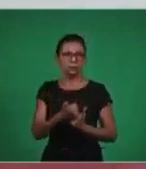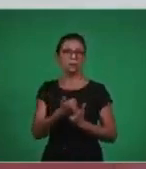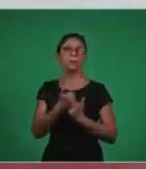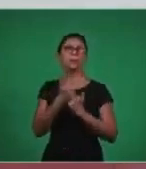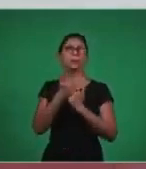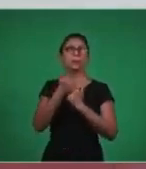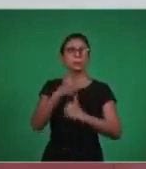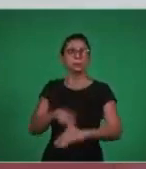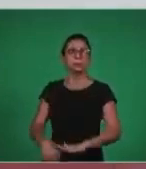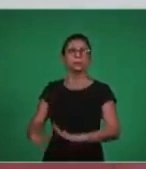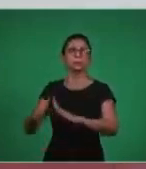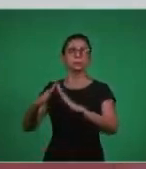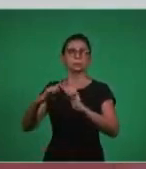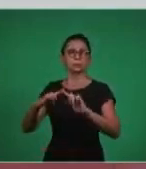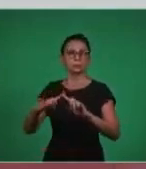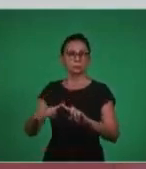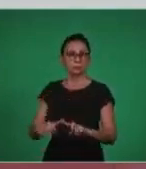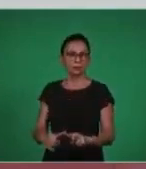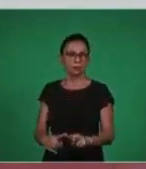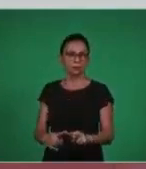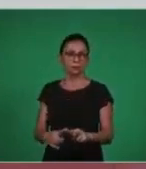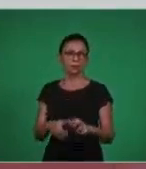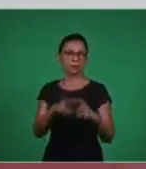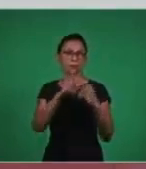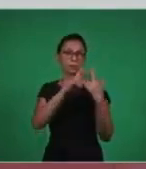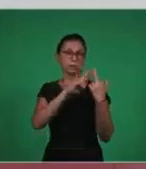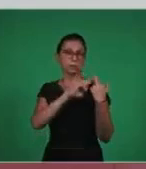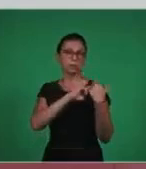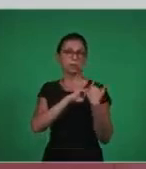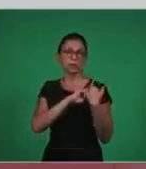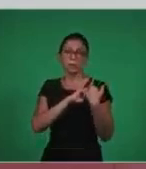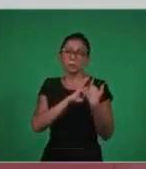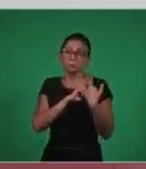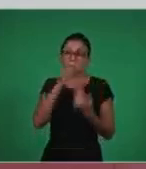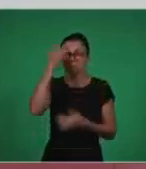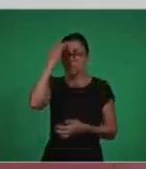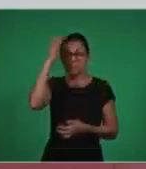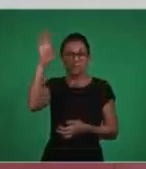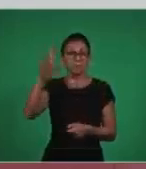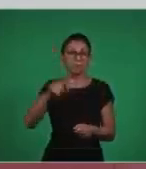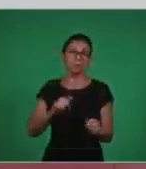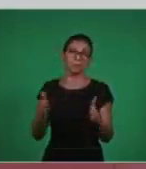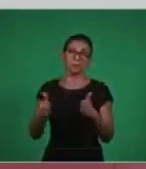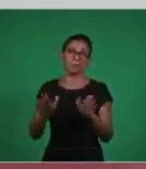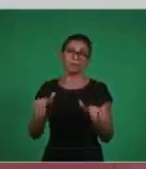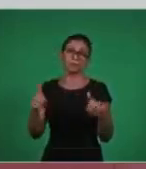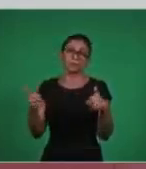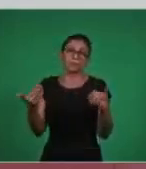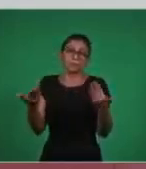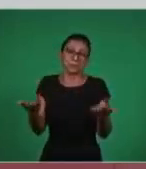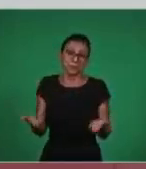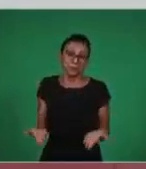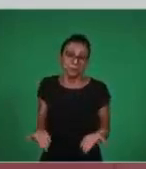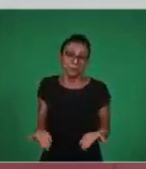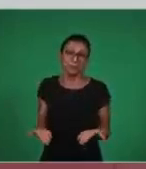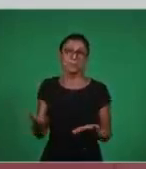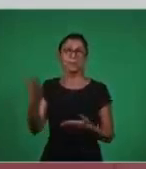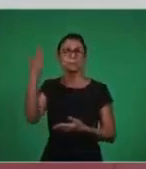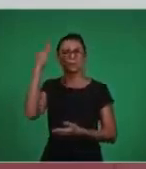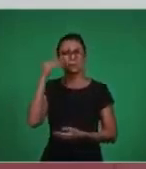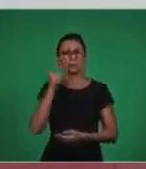going to be ahead of the churches, we don't know until when, but we know that we need to